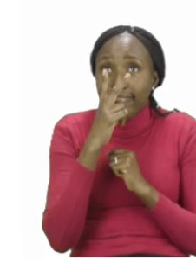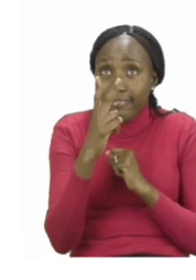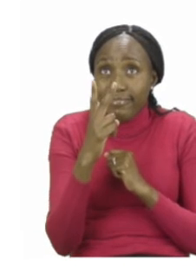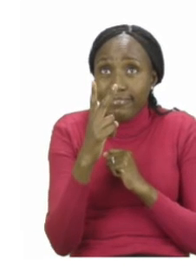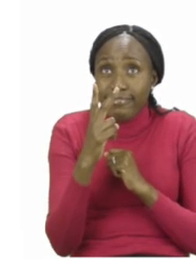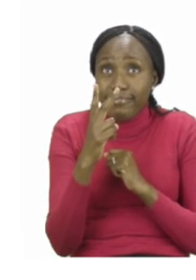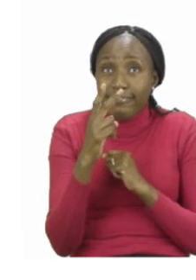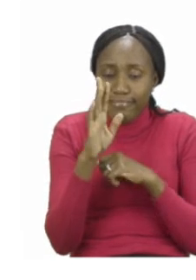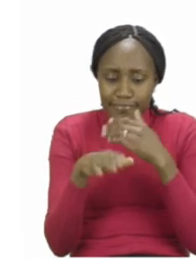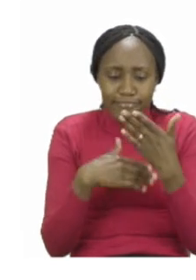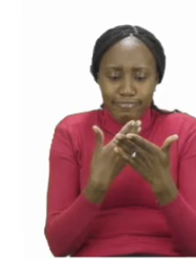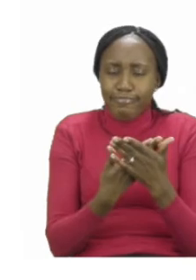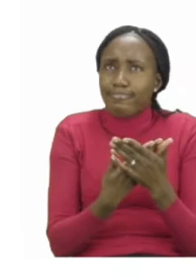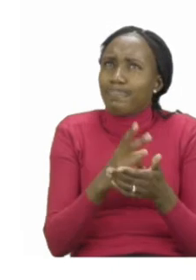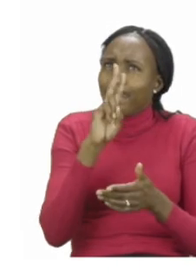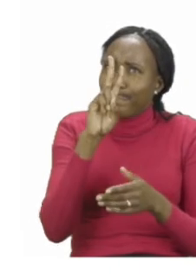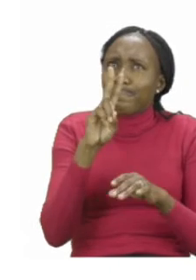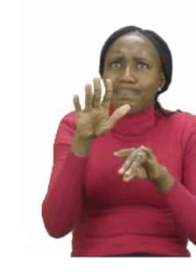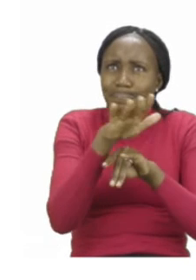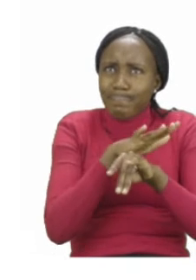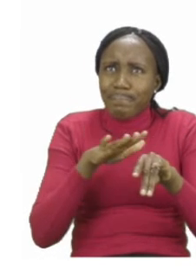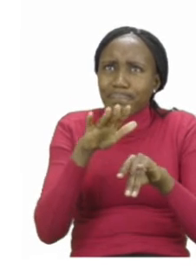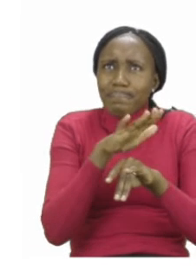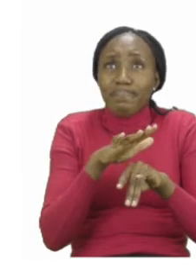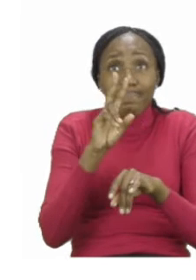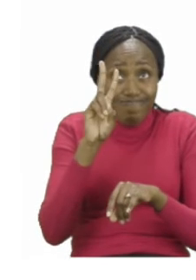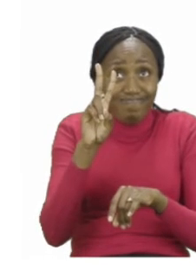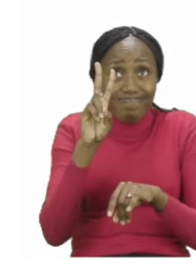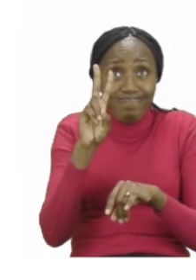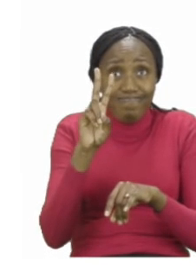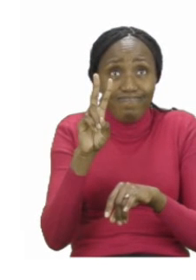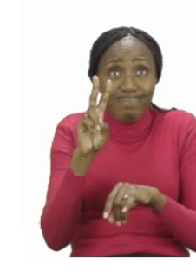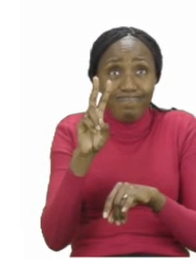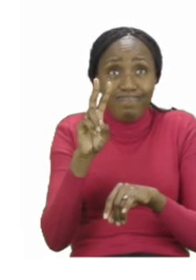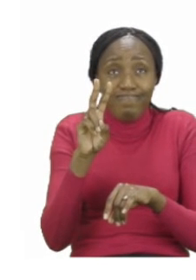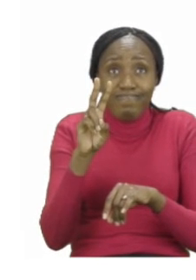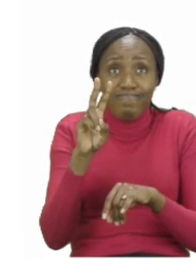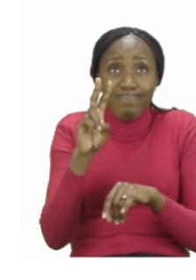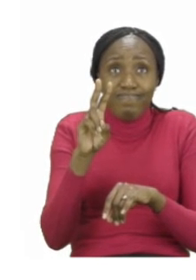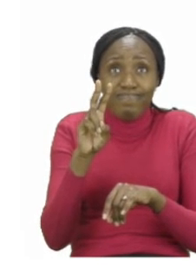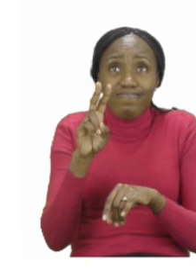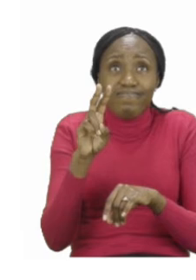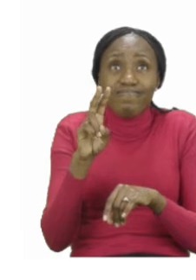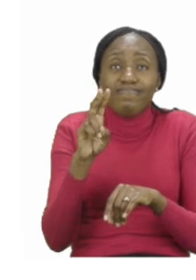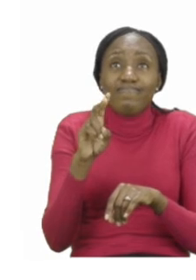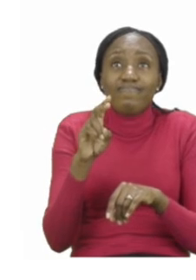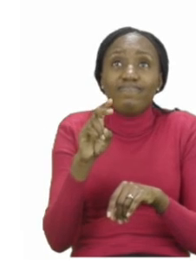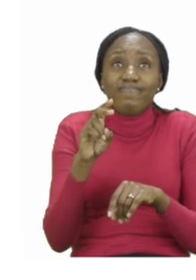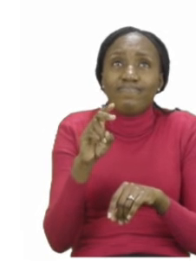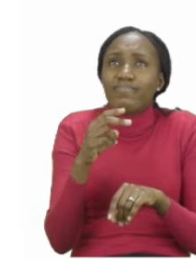a picture of two animals. The one animal is